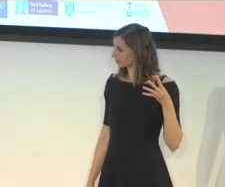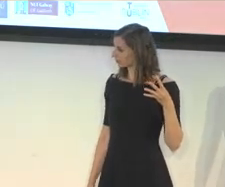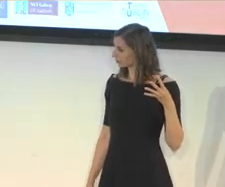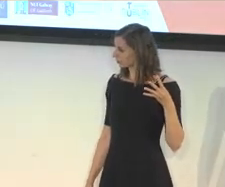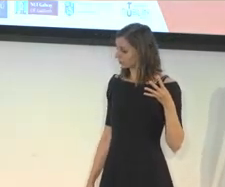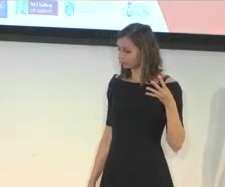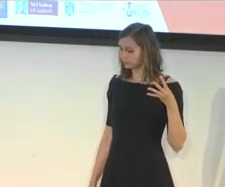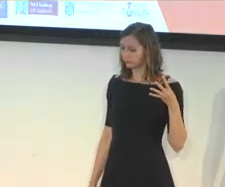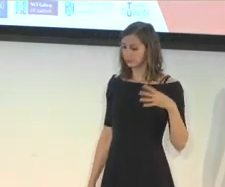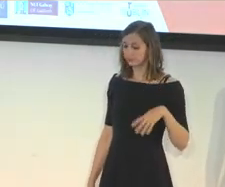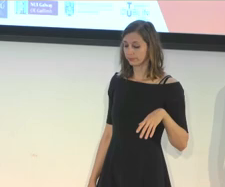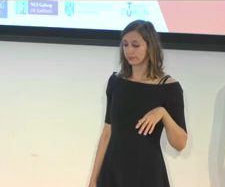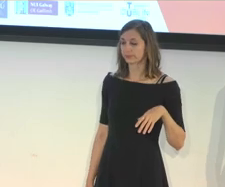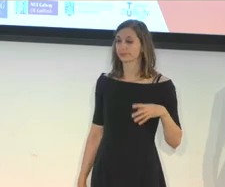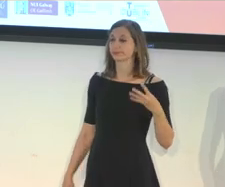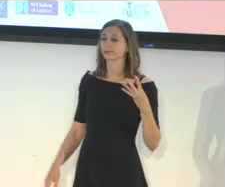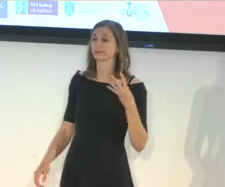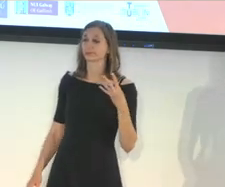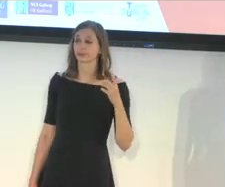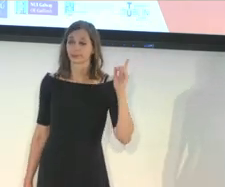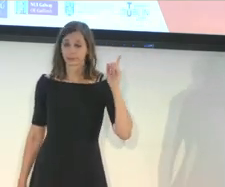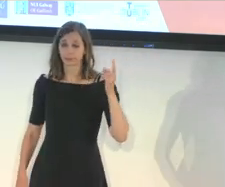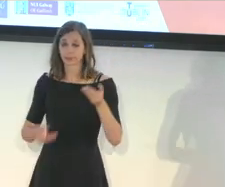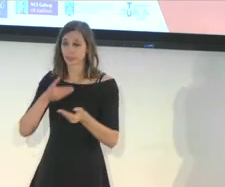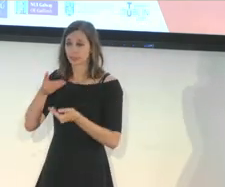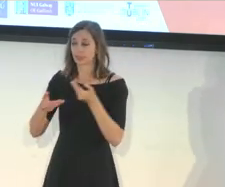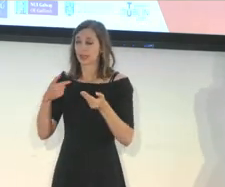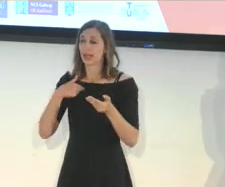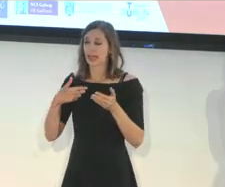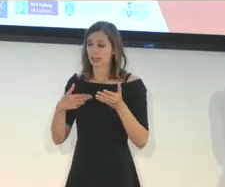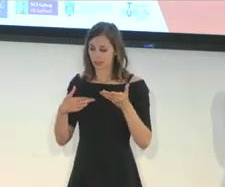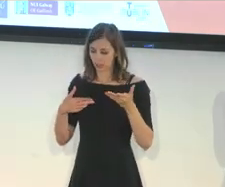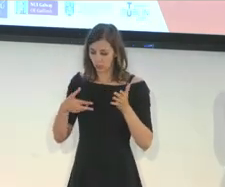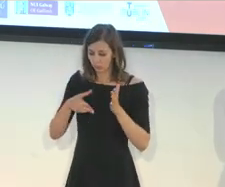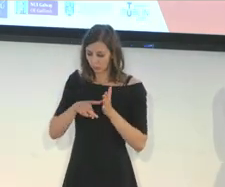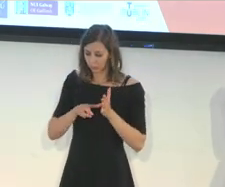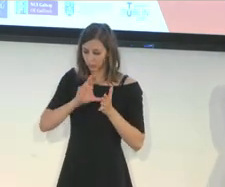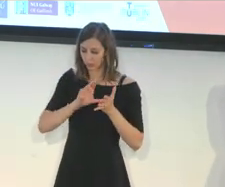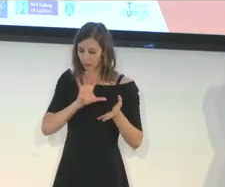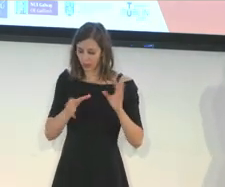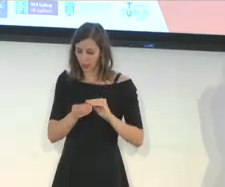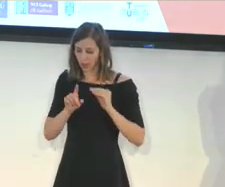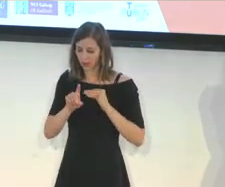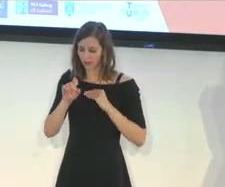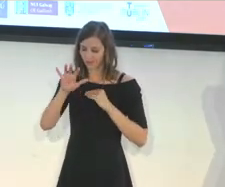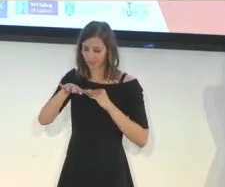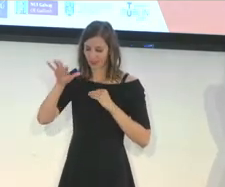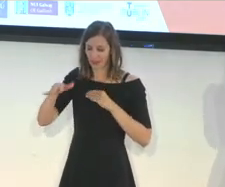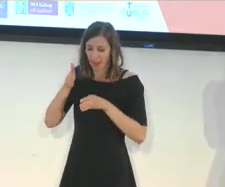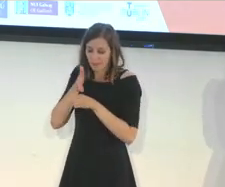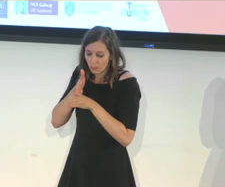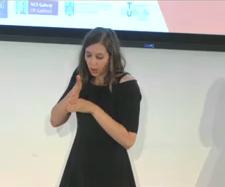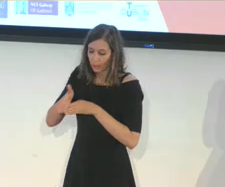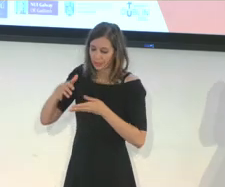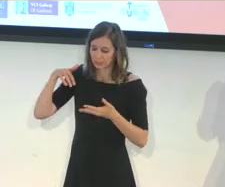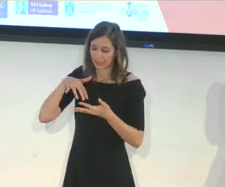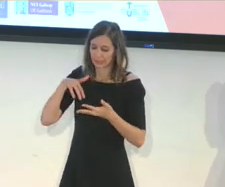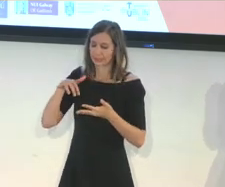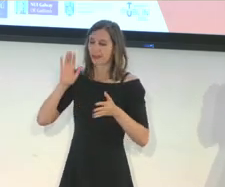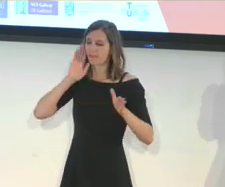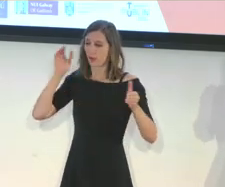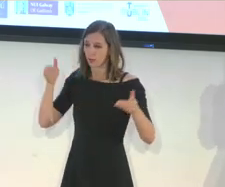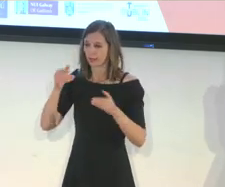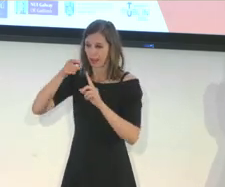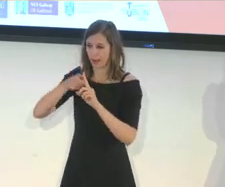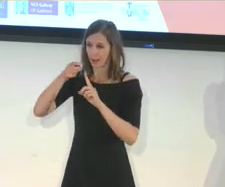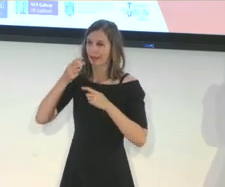In this process, I reviewed 155 primary studies mainly focused on automated lip reading. I